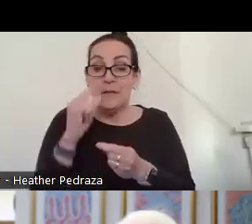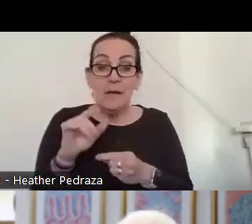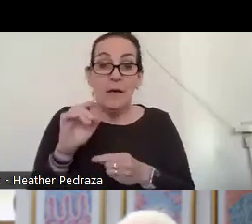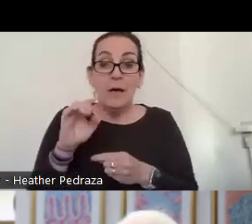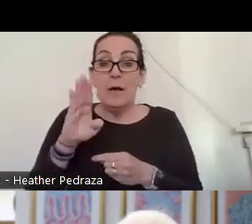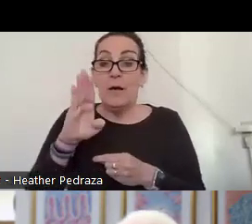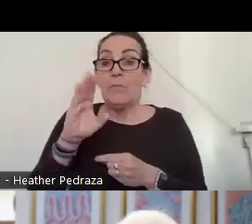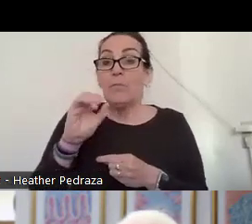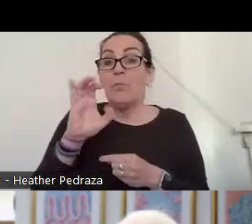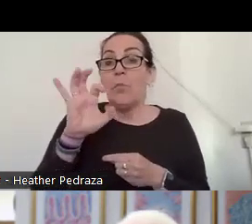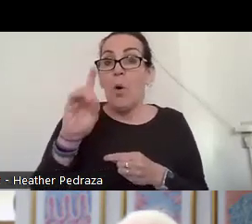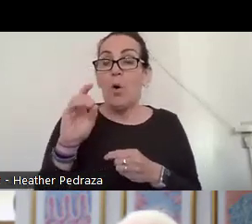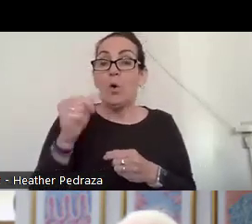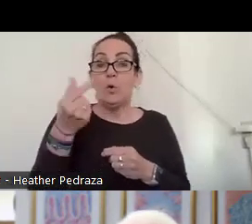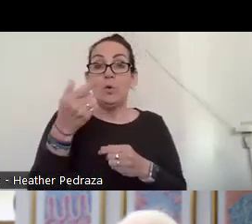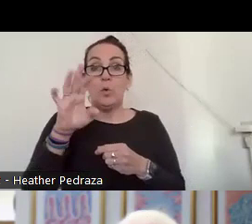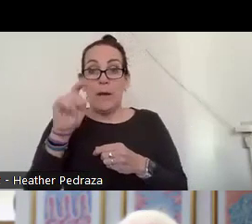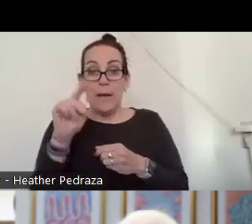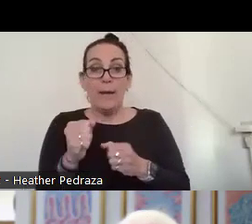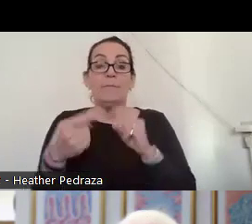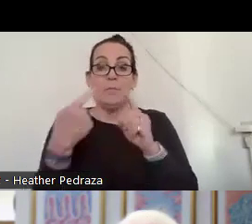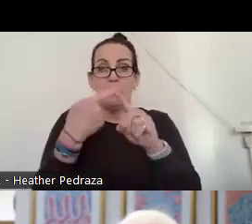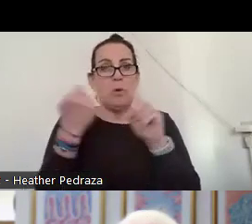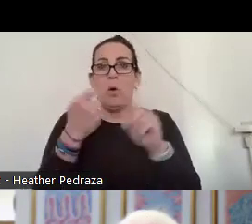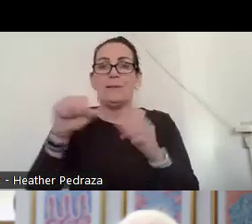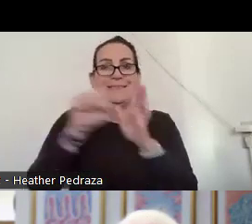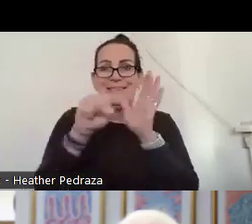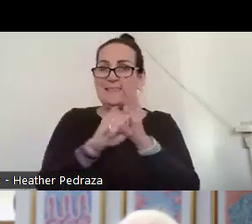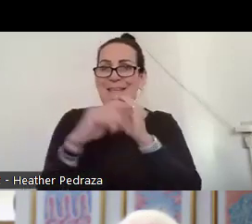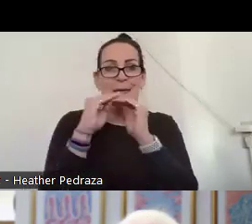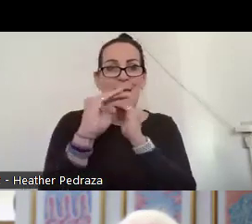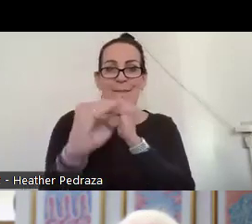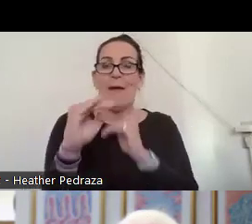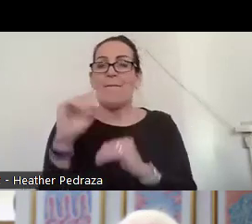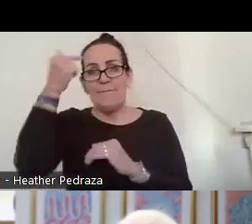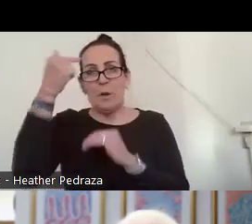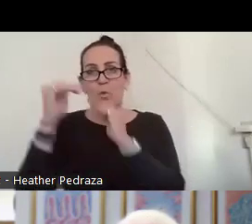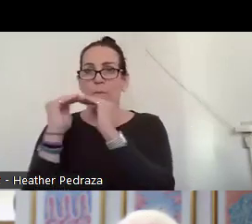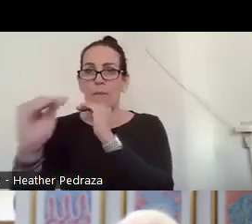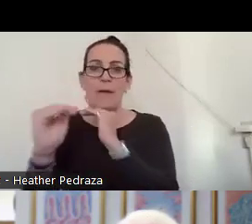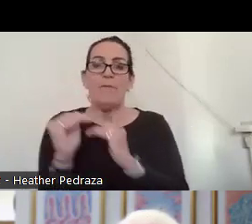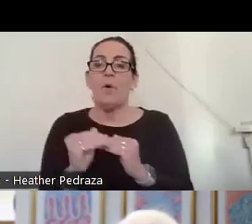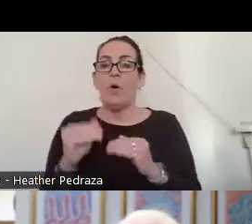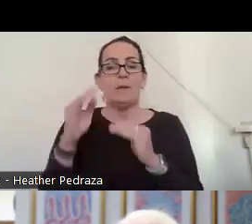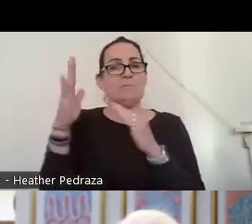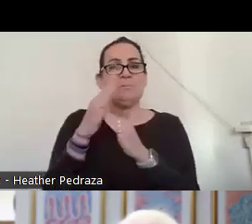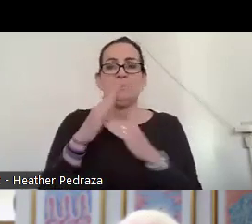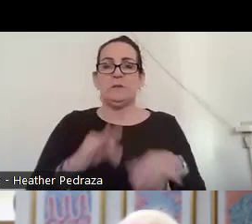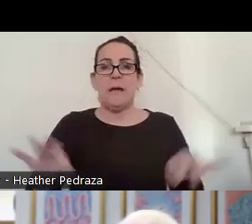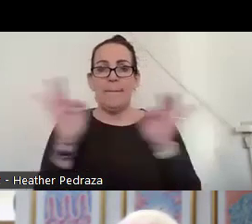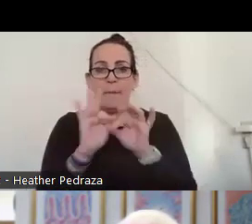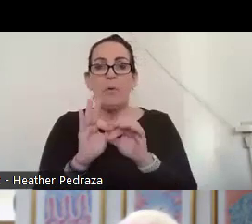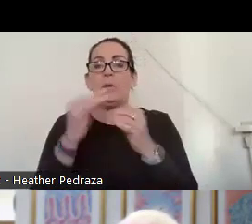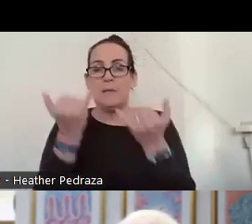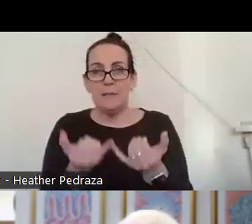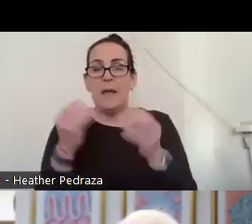both at the state level and the federal level BOLD grant funding, focused on early detection have been so important. We just need to do even more